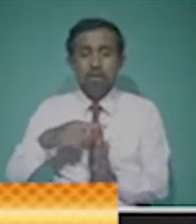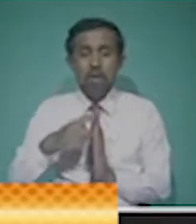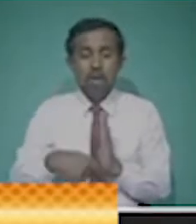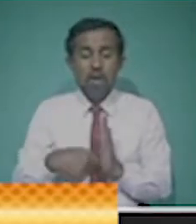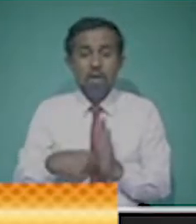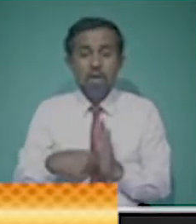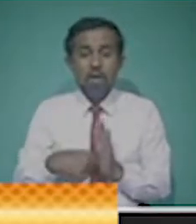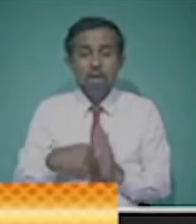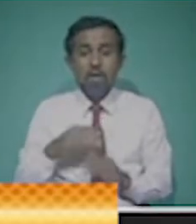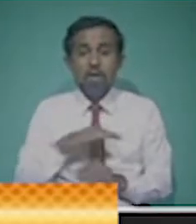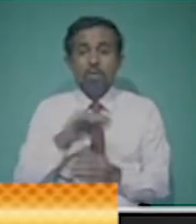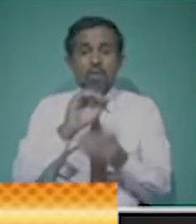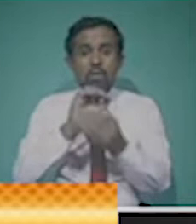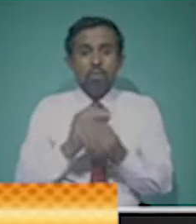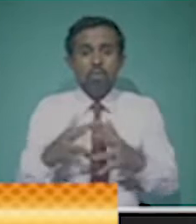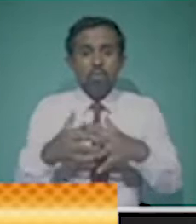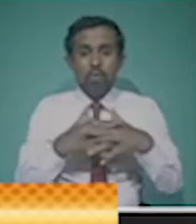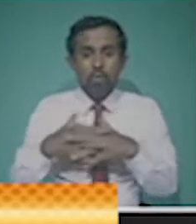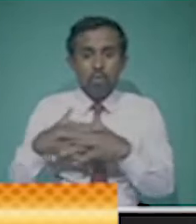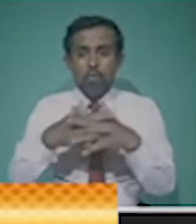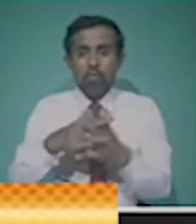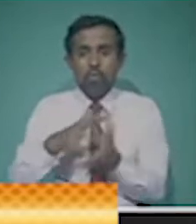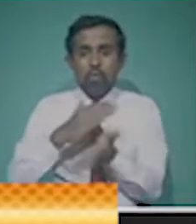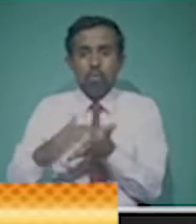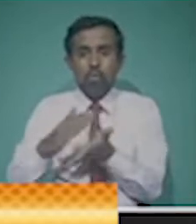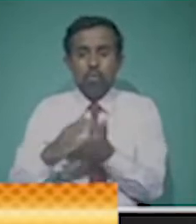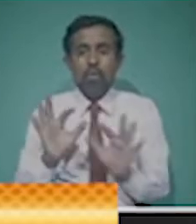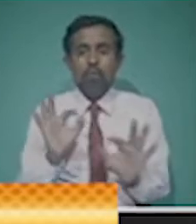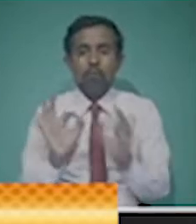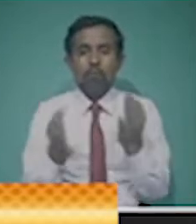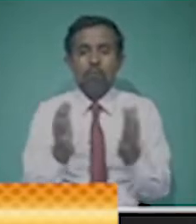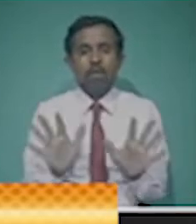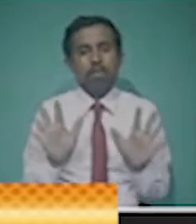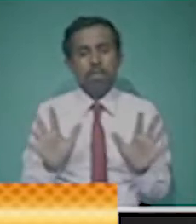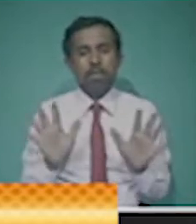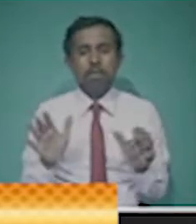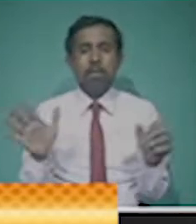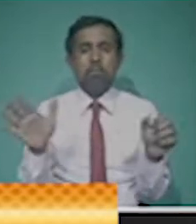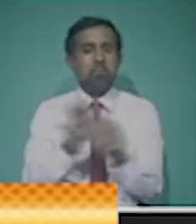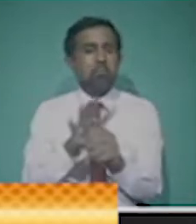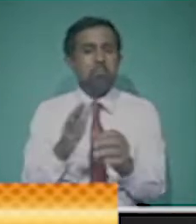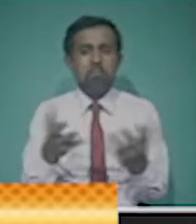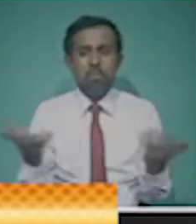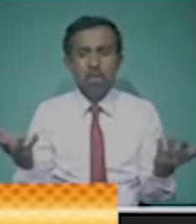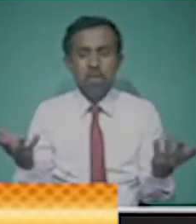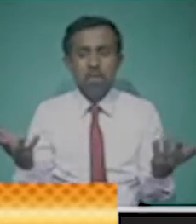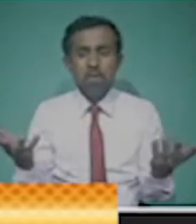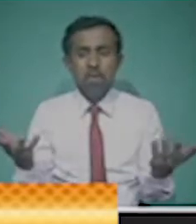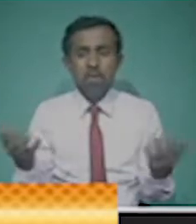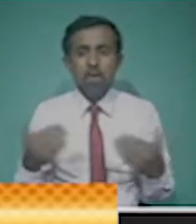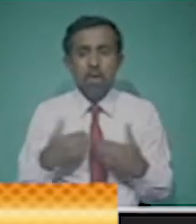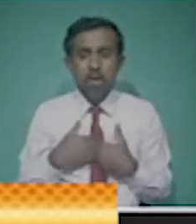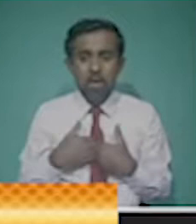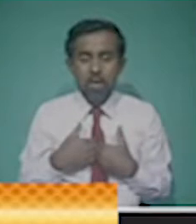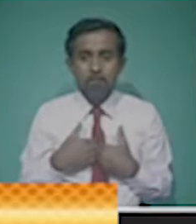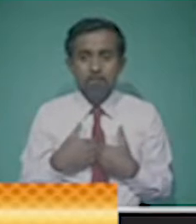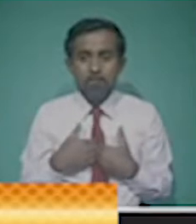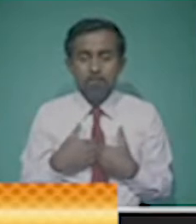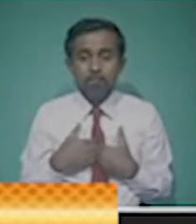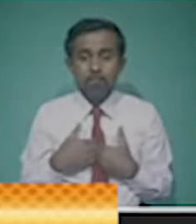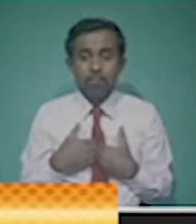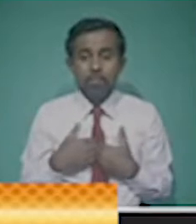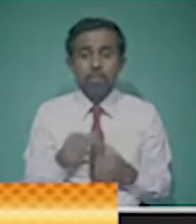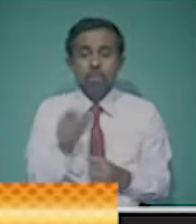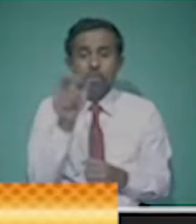companies, that means the RPC companies. This has not worked in the past and will not work